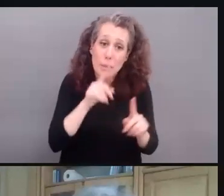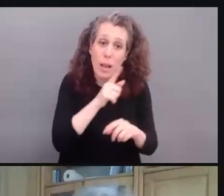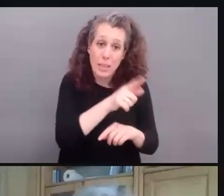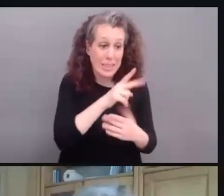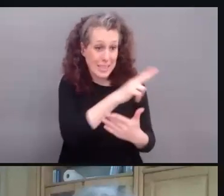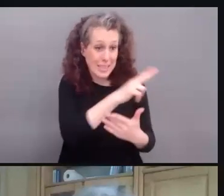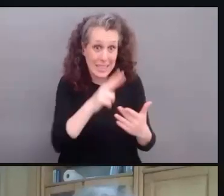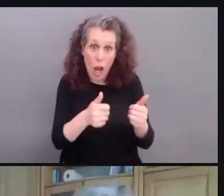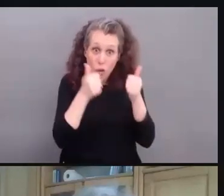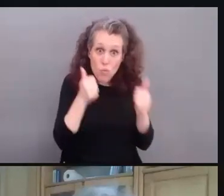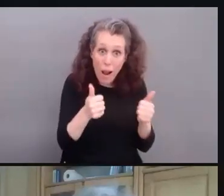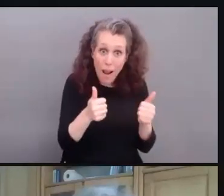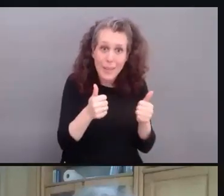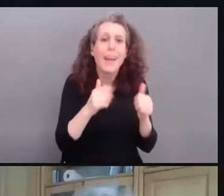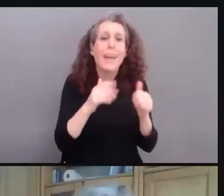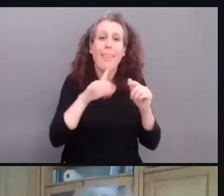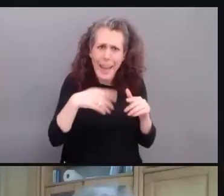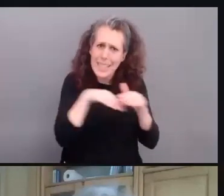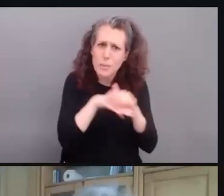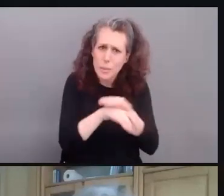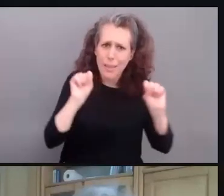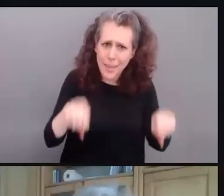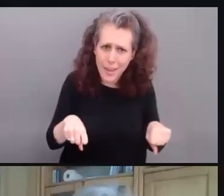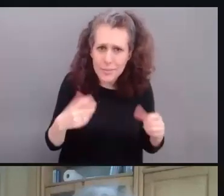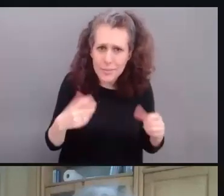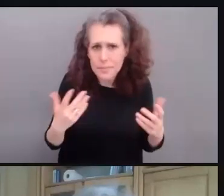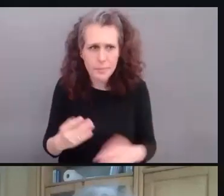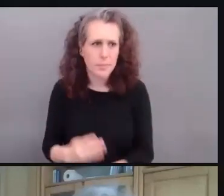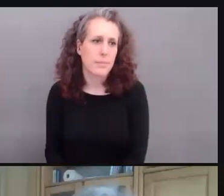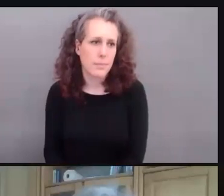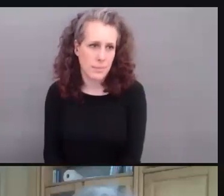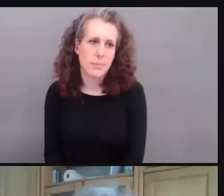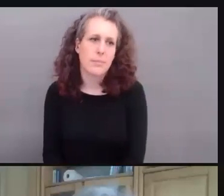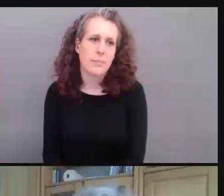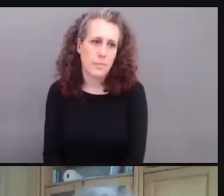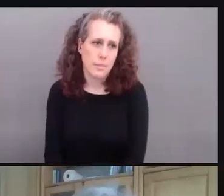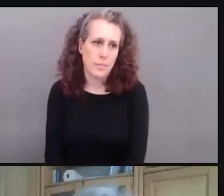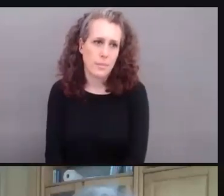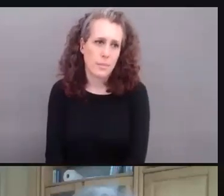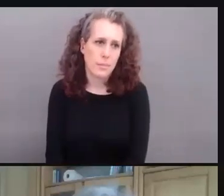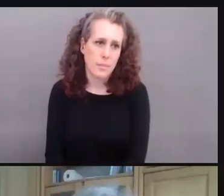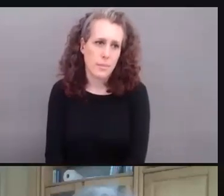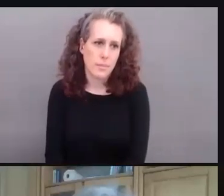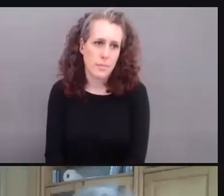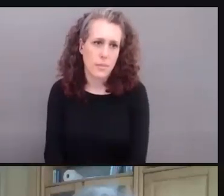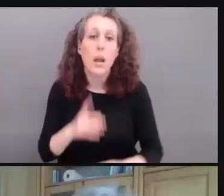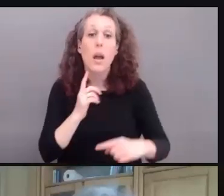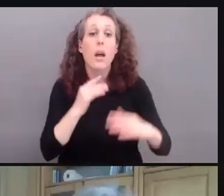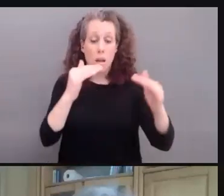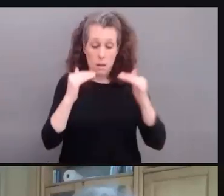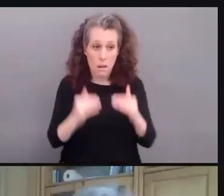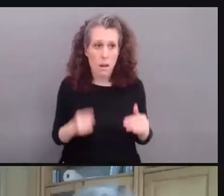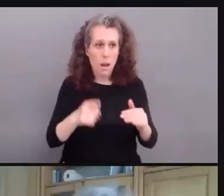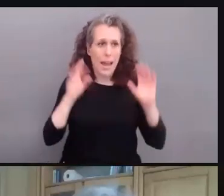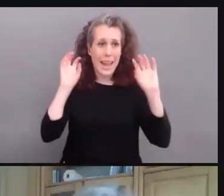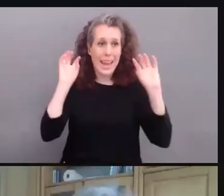they can also be accessible, of course. Then we have a big clause on emergency evacuation